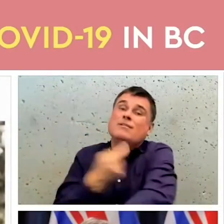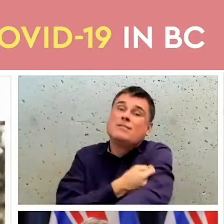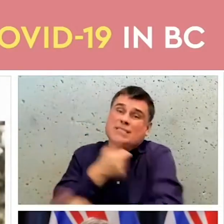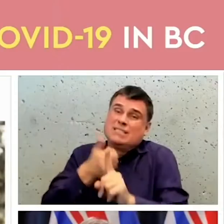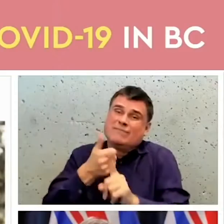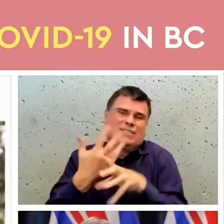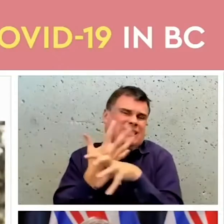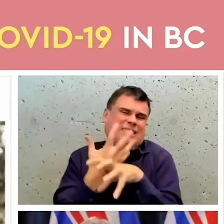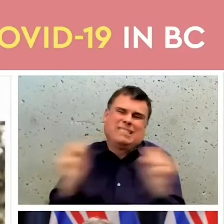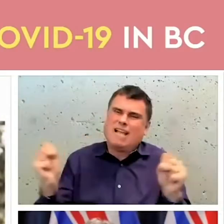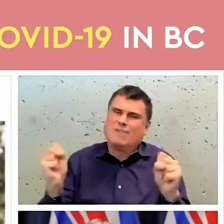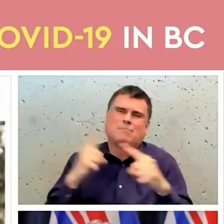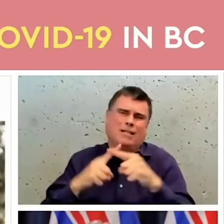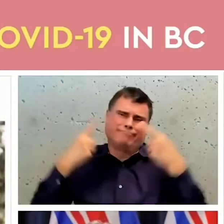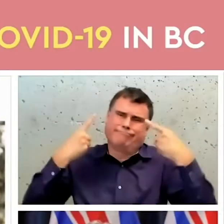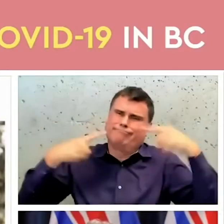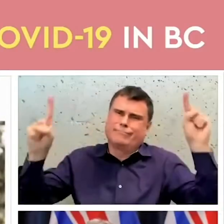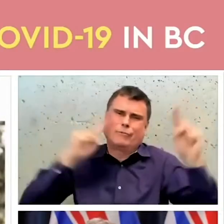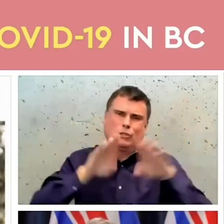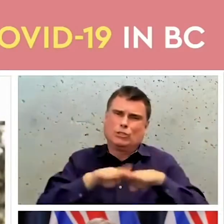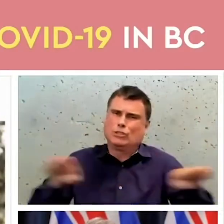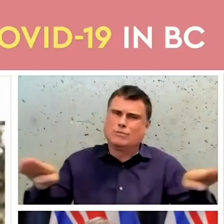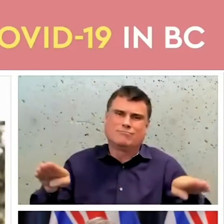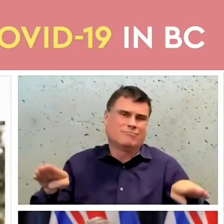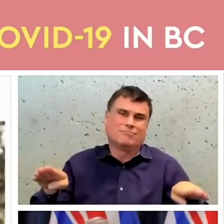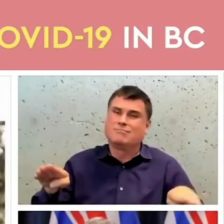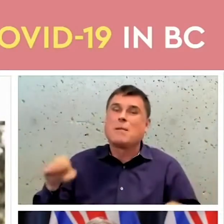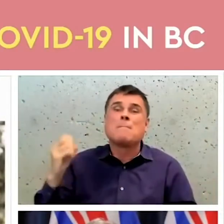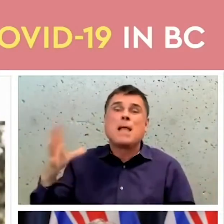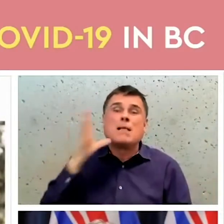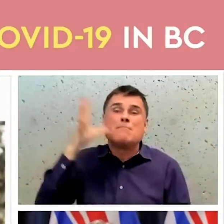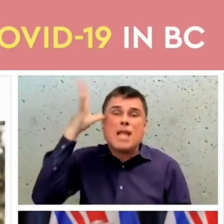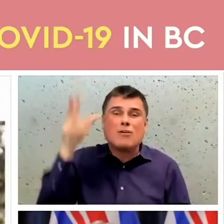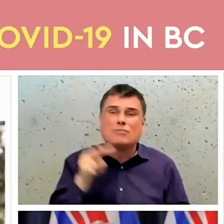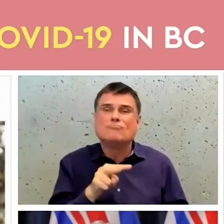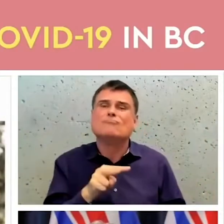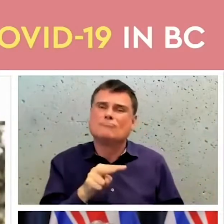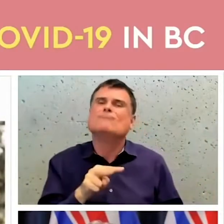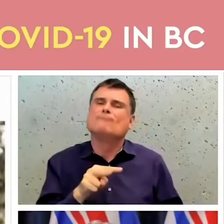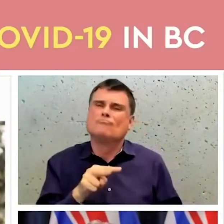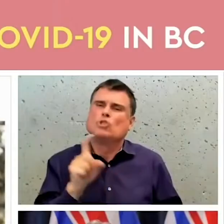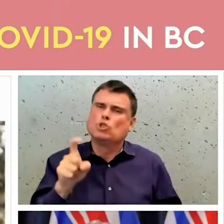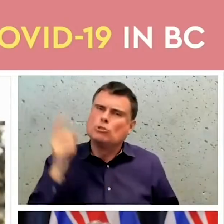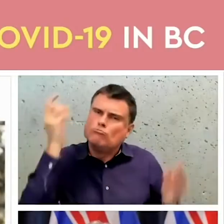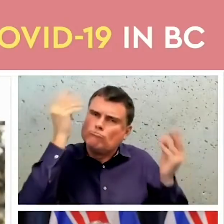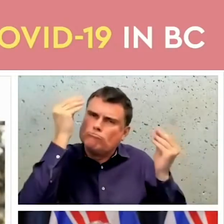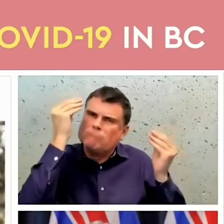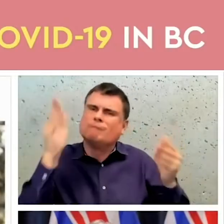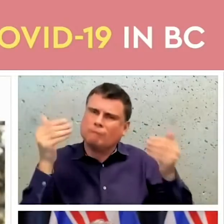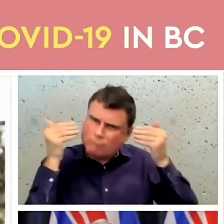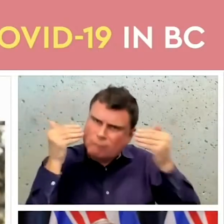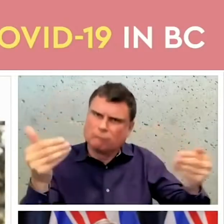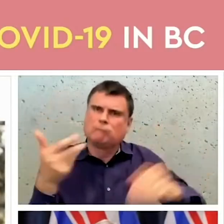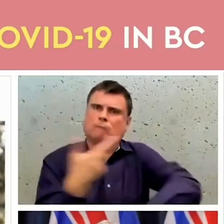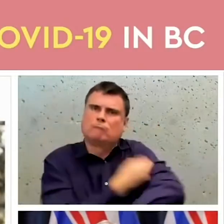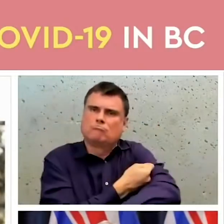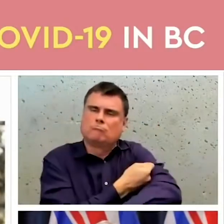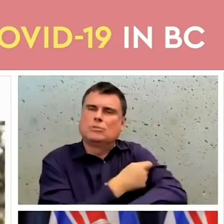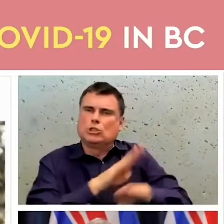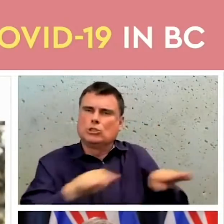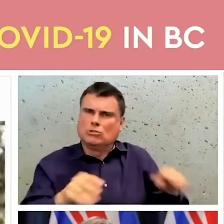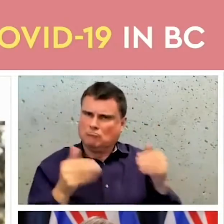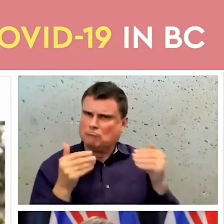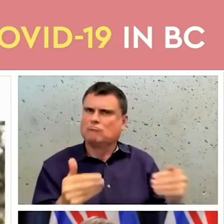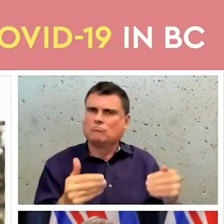good thing for parents to do, to strongly consider getting their children vaccinated. They want